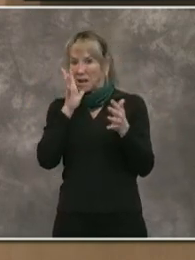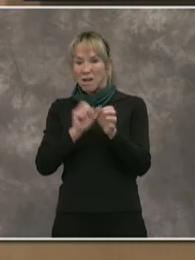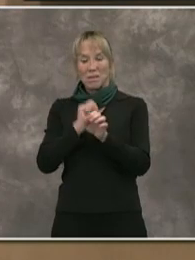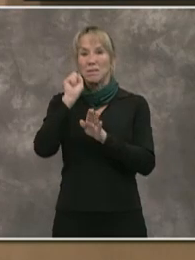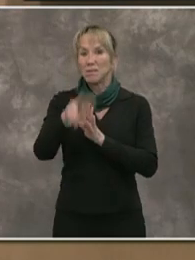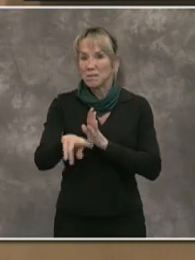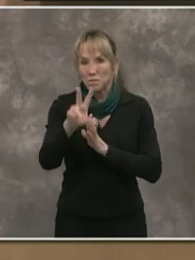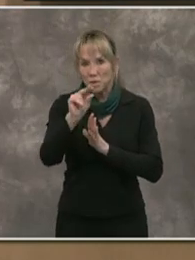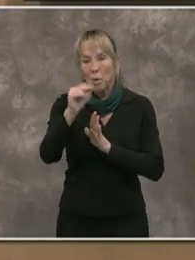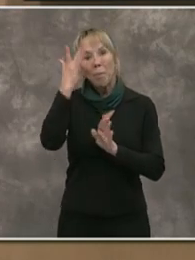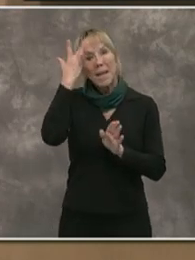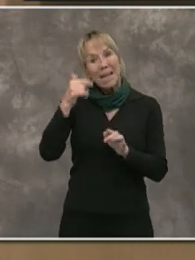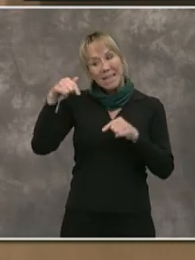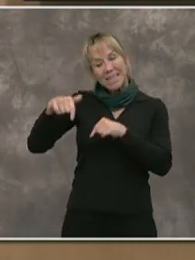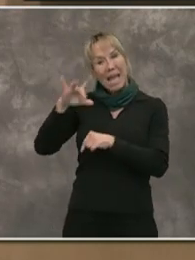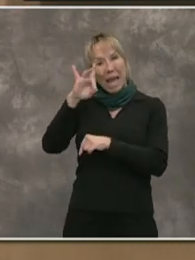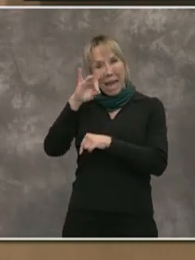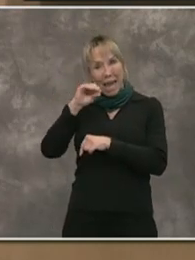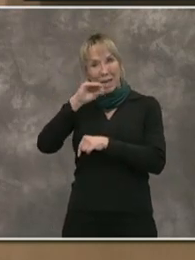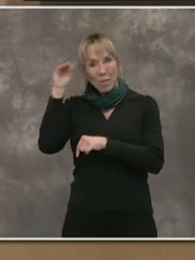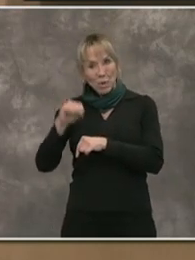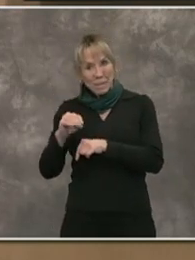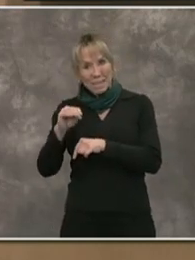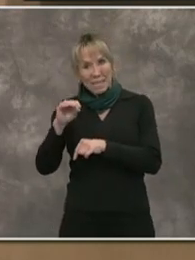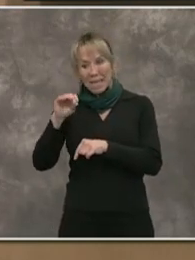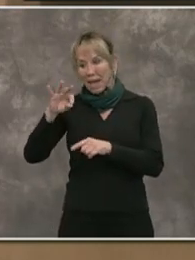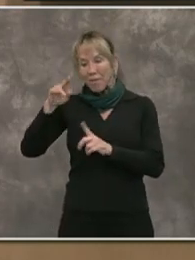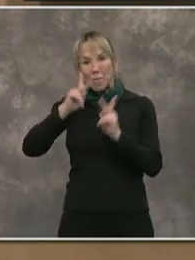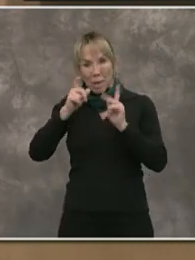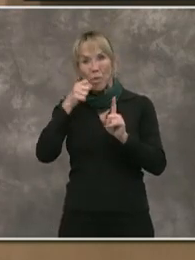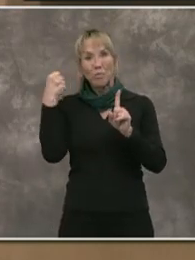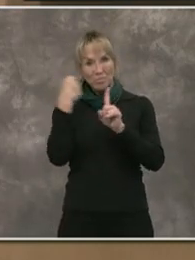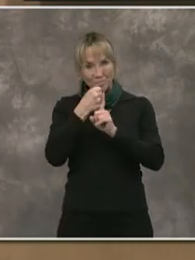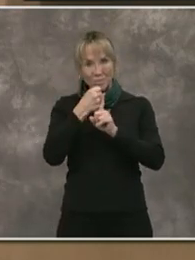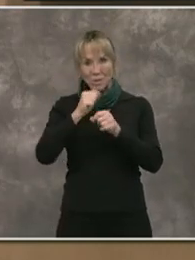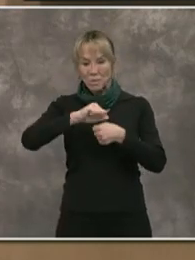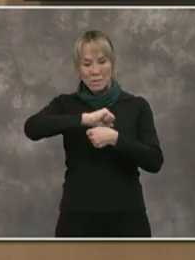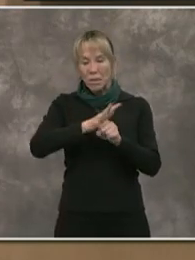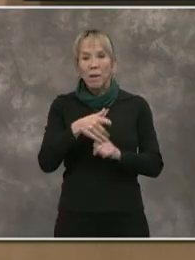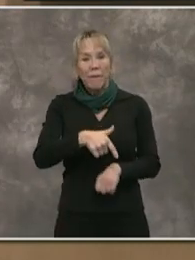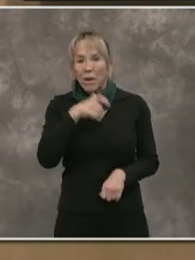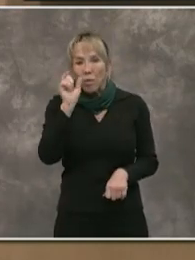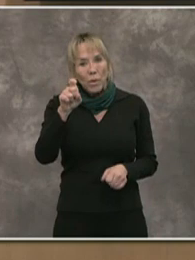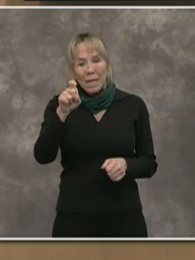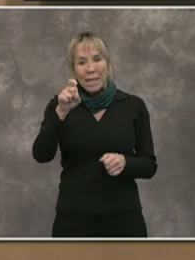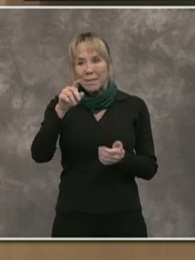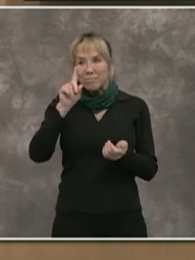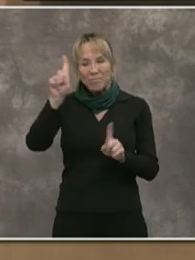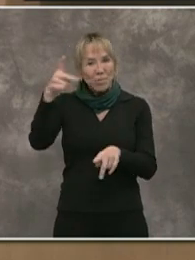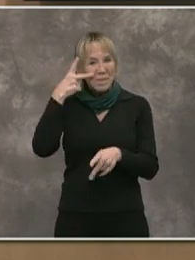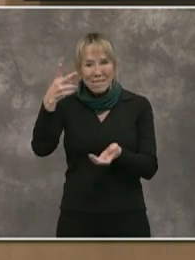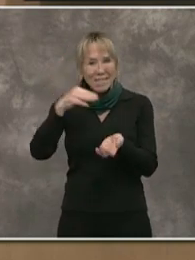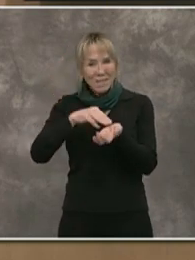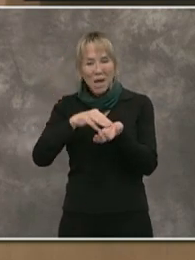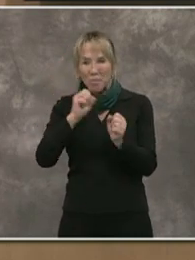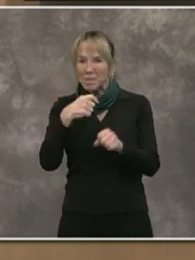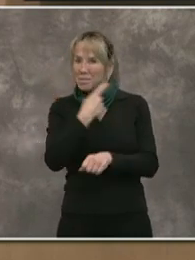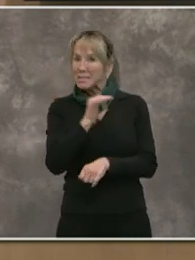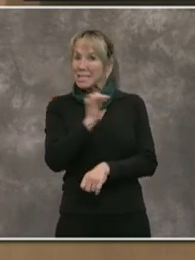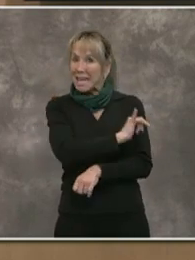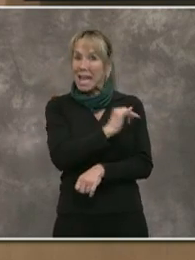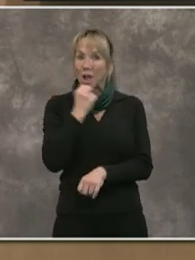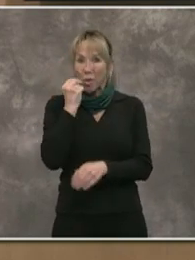patients who do have this disease don't need to actually seek medical care. We've been telling them consistently to stay at home and